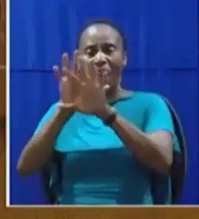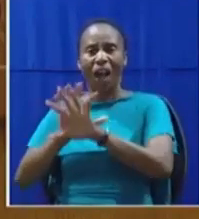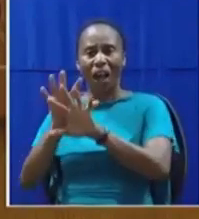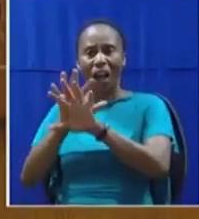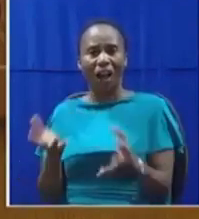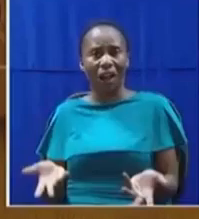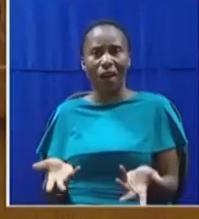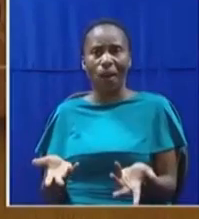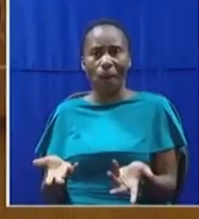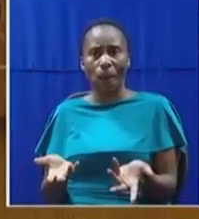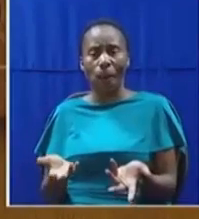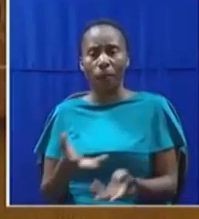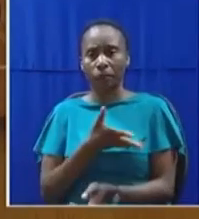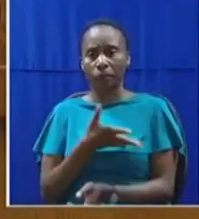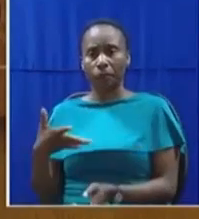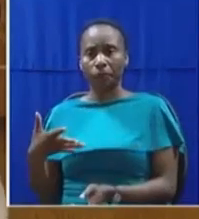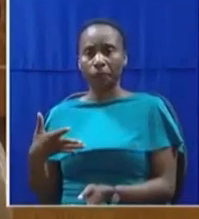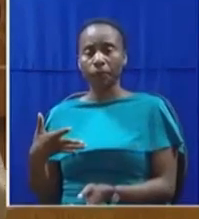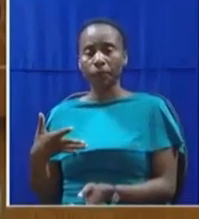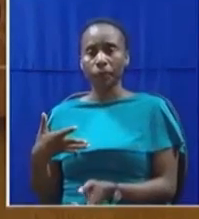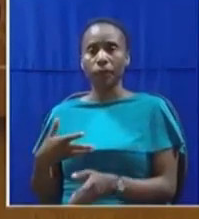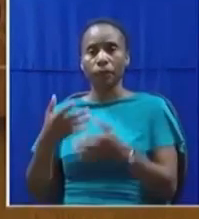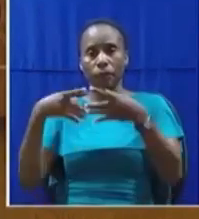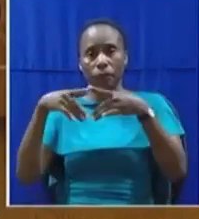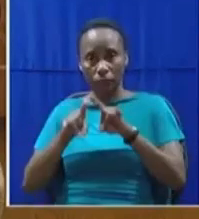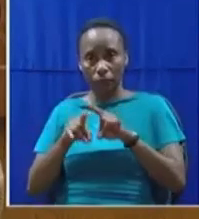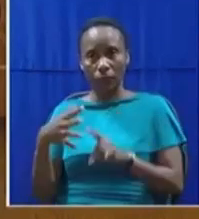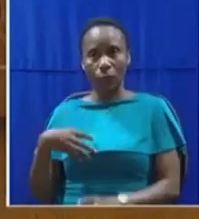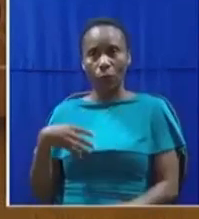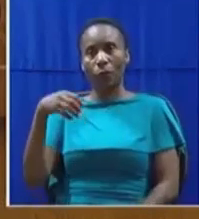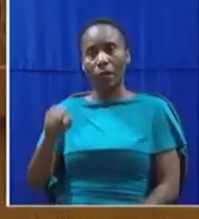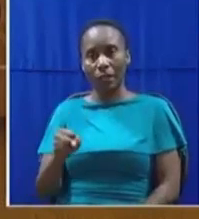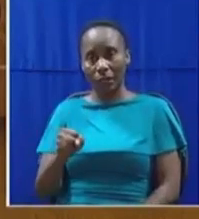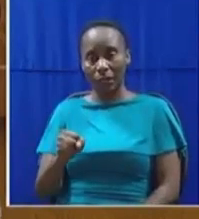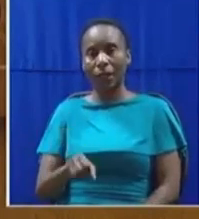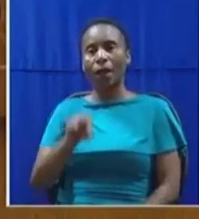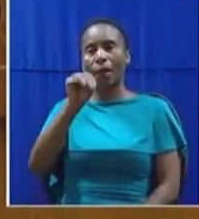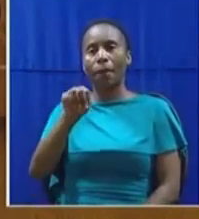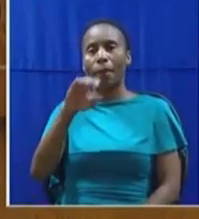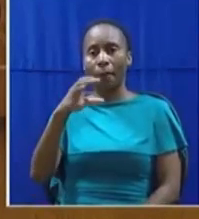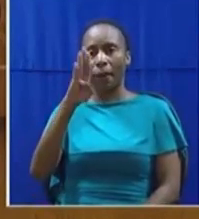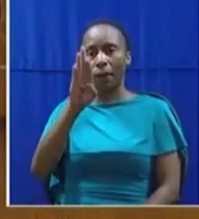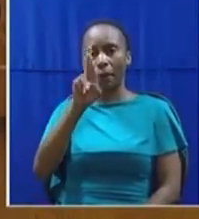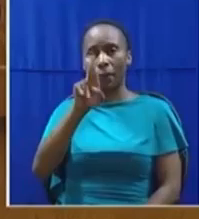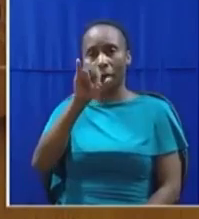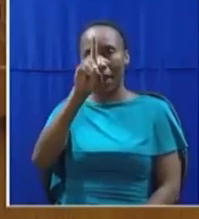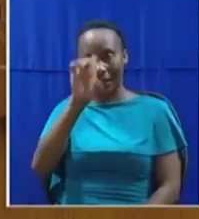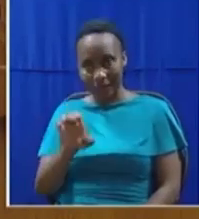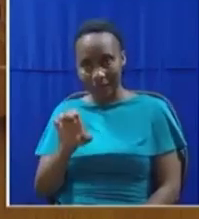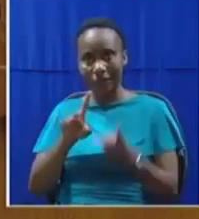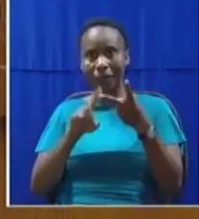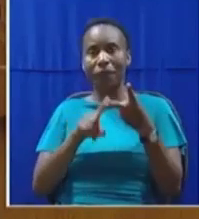Madam Chairperson, Comrade McBride and Comrade Begitela are senior members of the